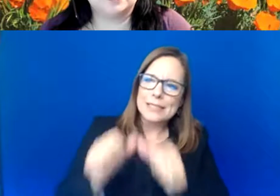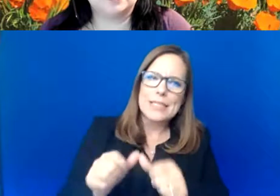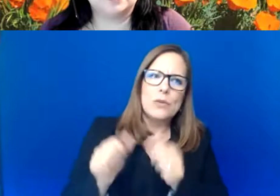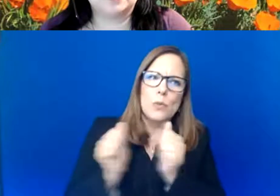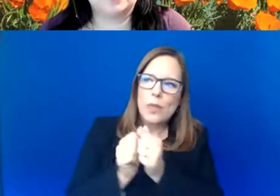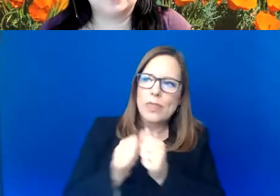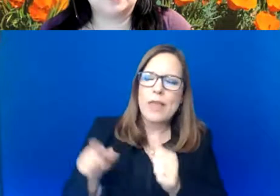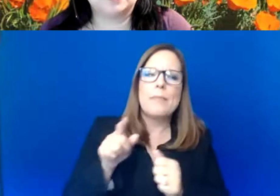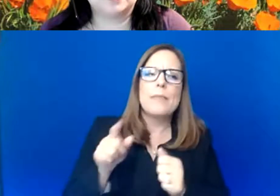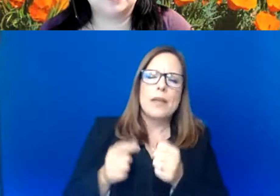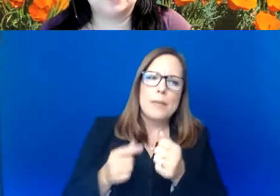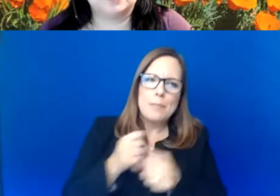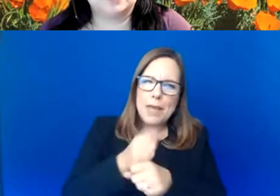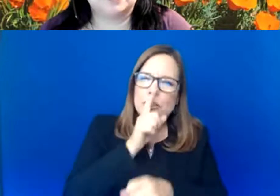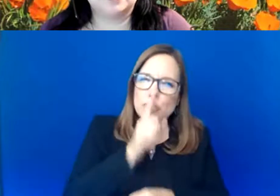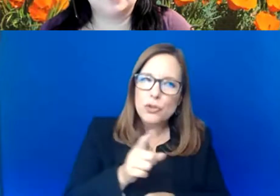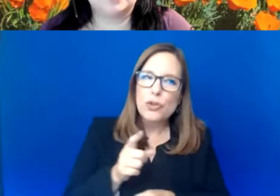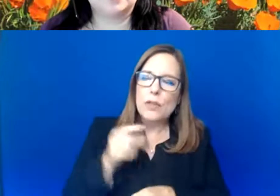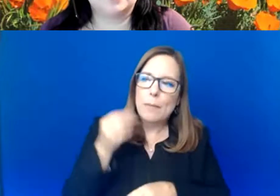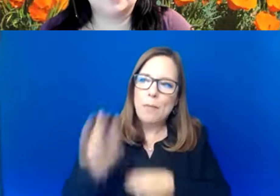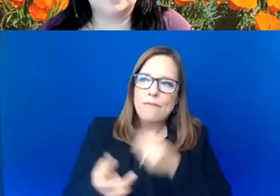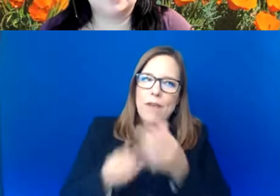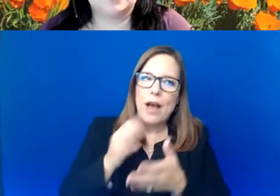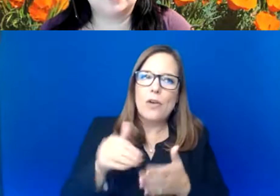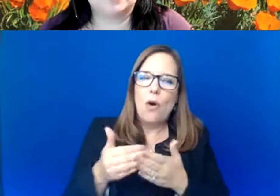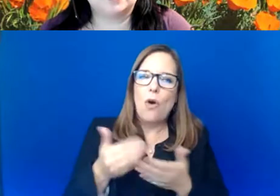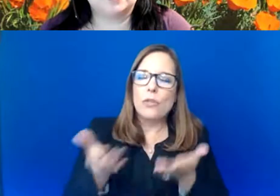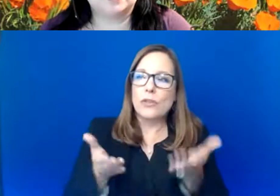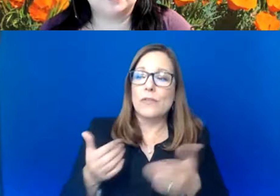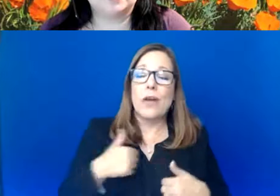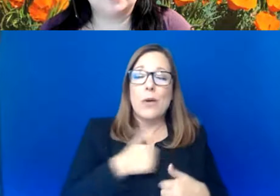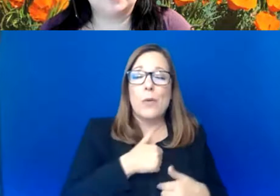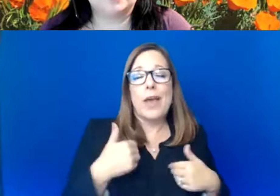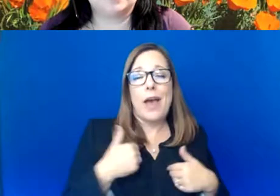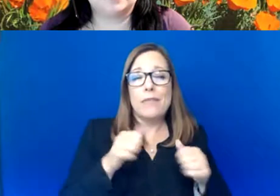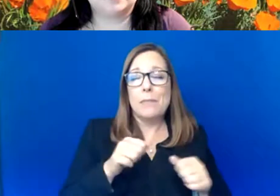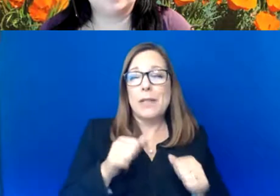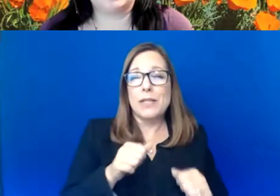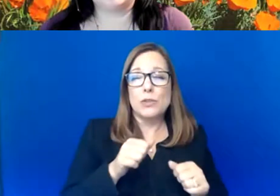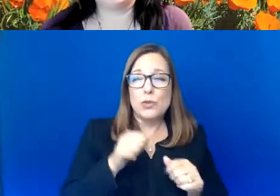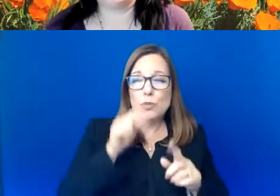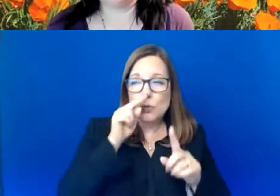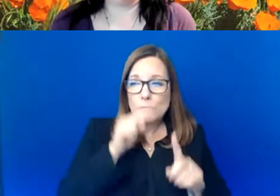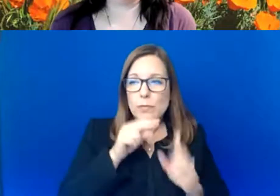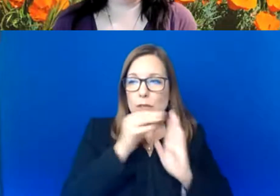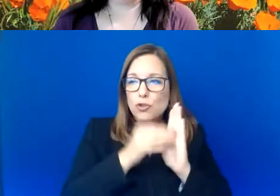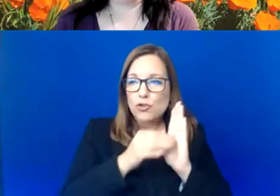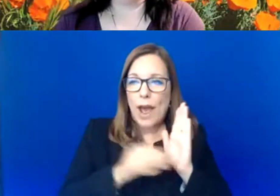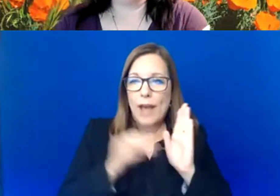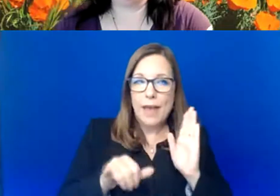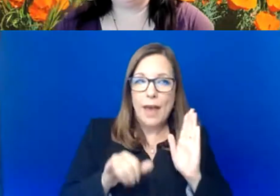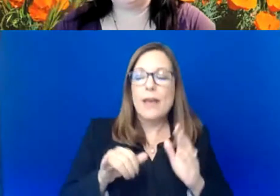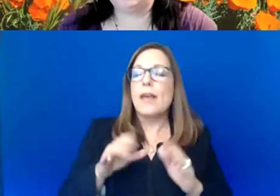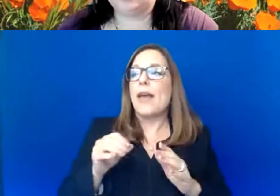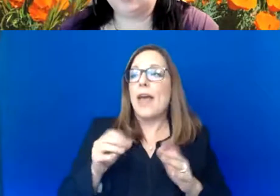need, and that we have ways of being able to track that, to communicate with each other, and to ensure that everybody